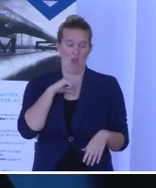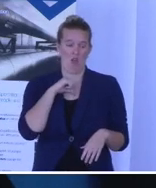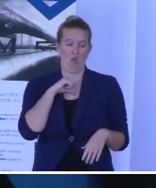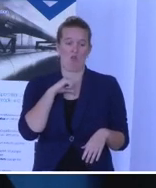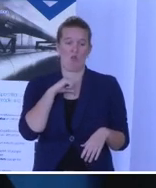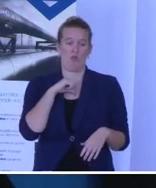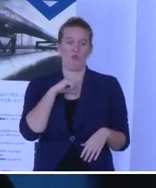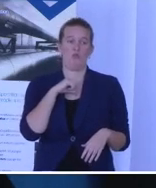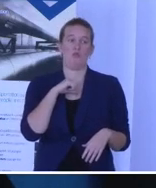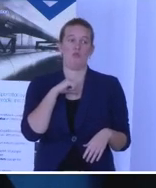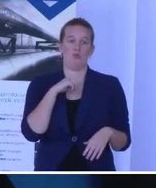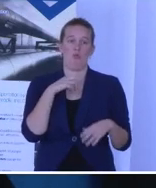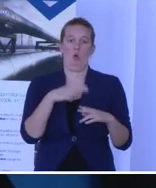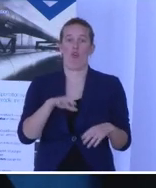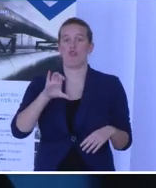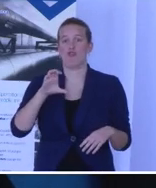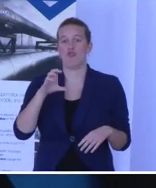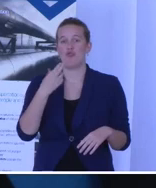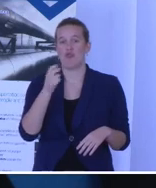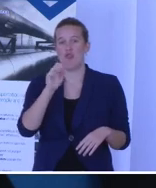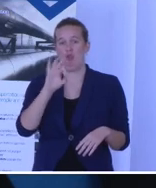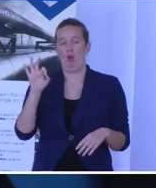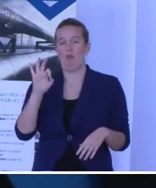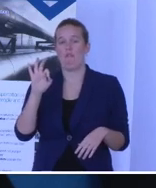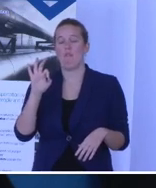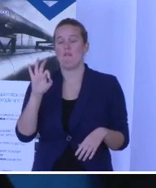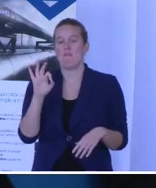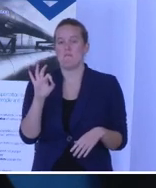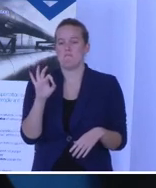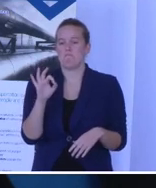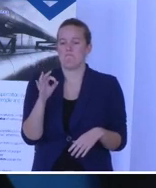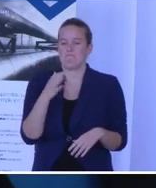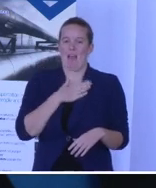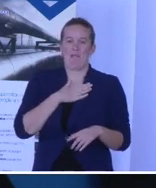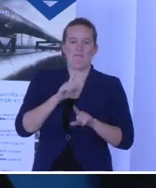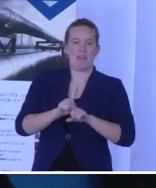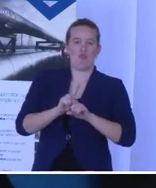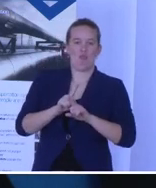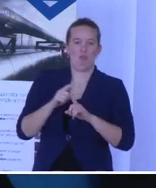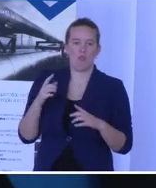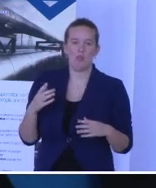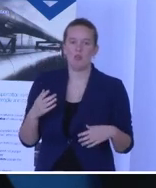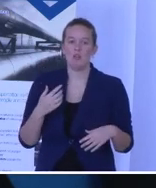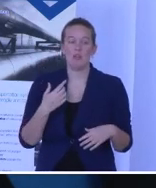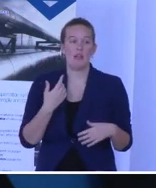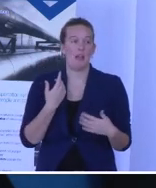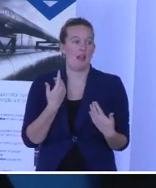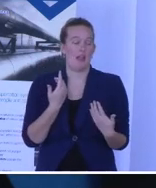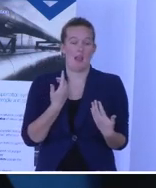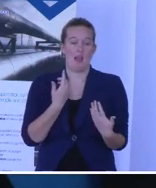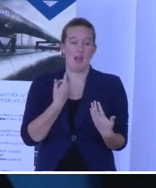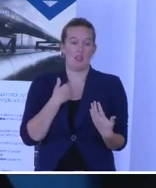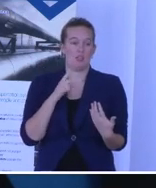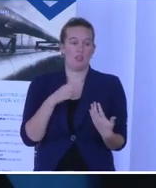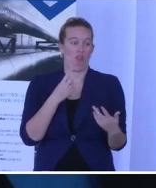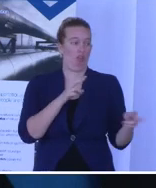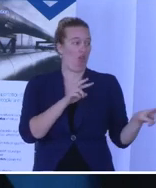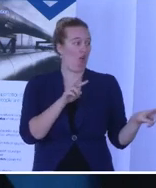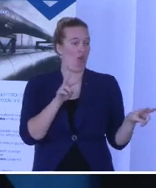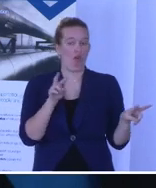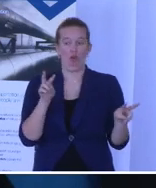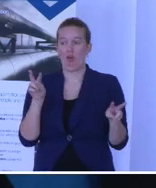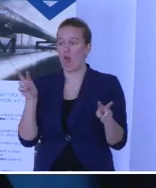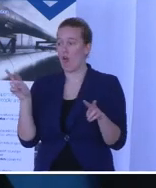Secretary Chertoff a mentor of mine. I must say I cannot hesitate but look out in the audience and